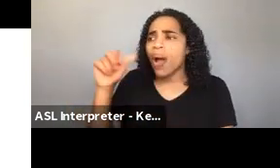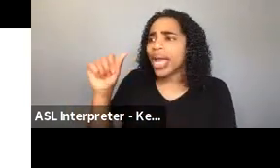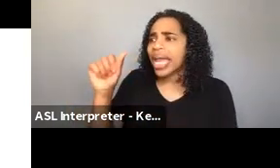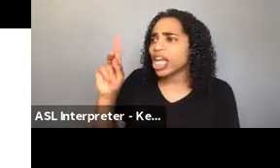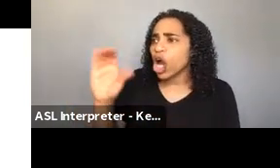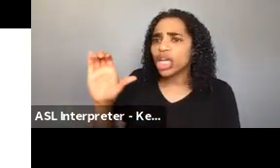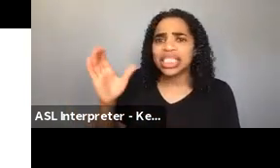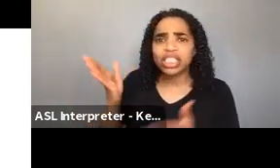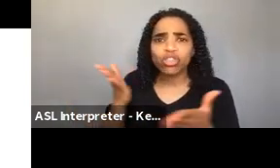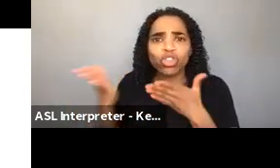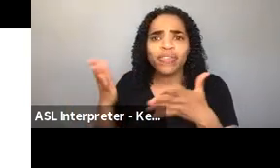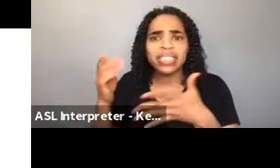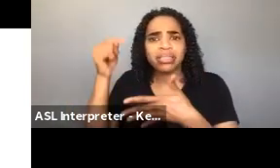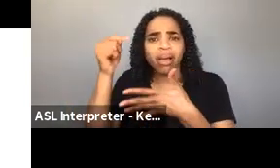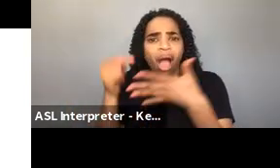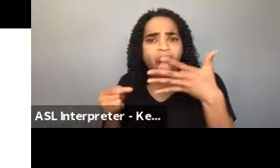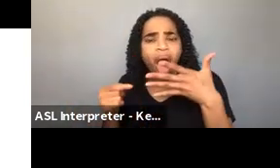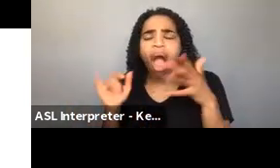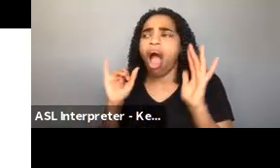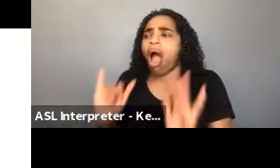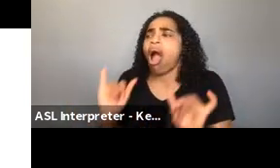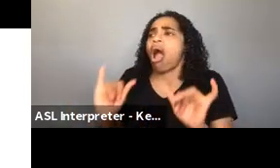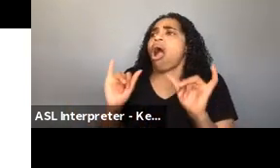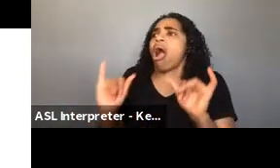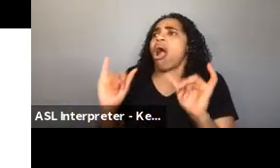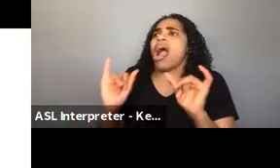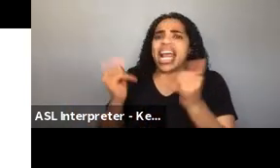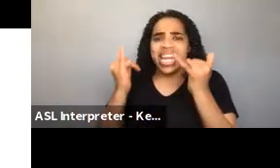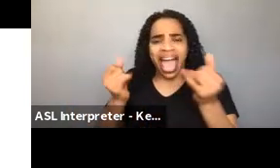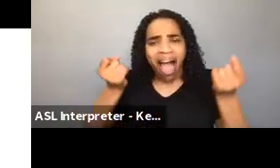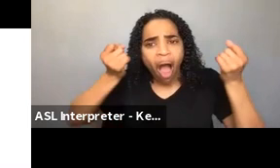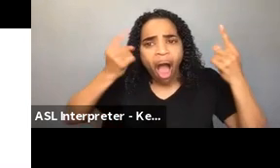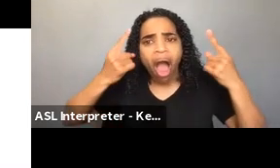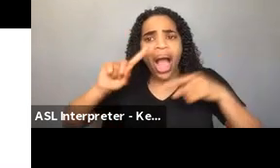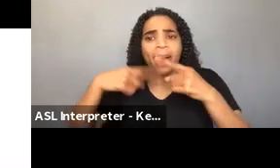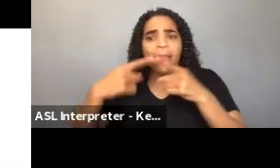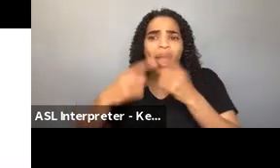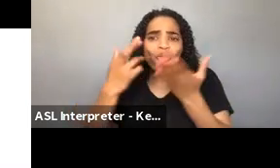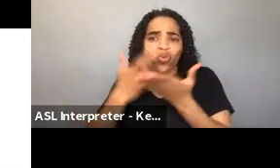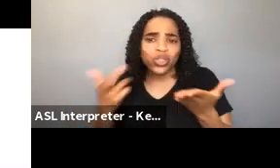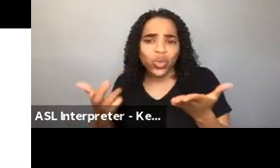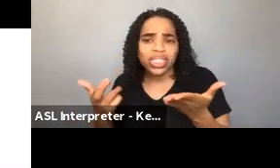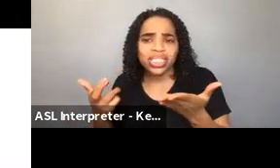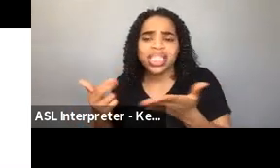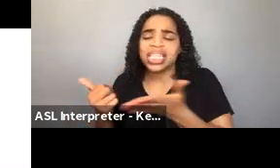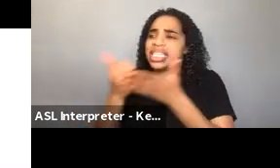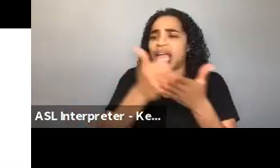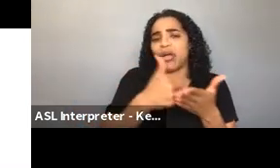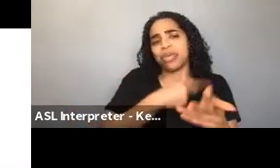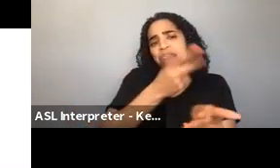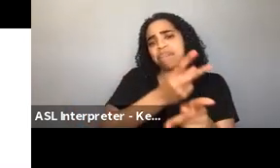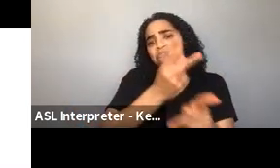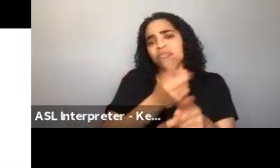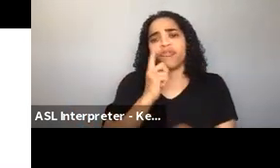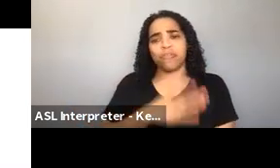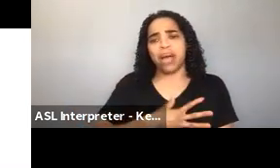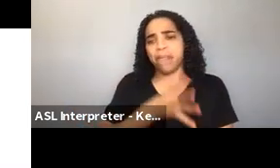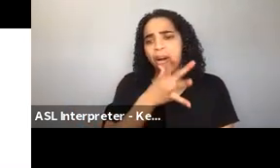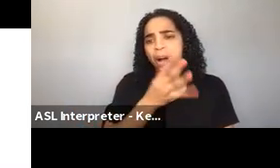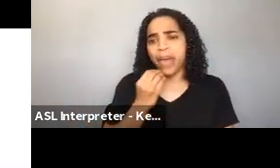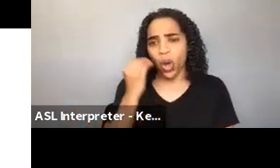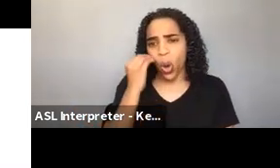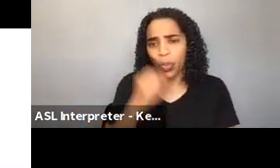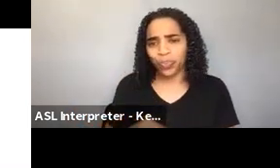ADRC and came away so much better informed about resources to help me care for my mom at home. From